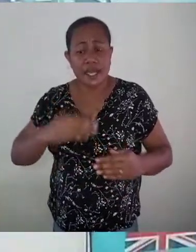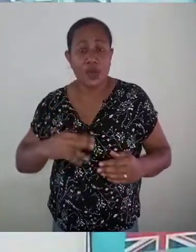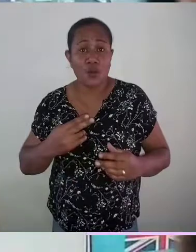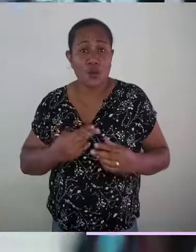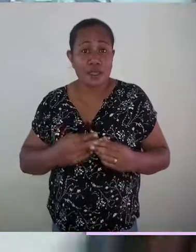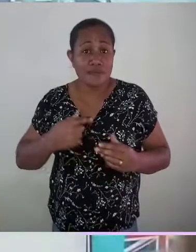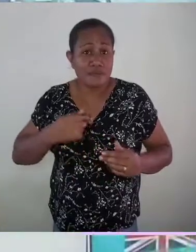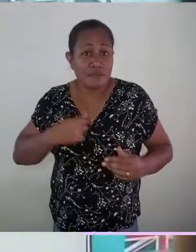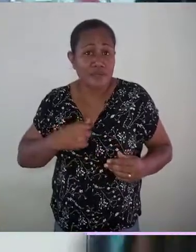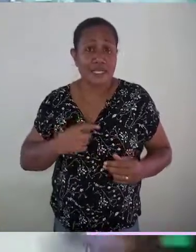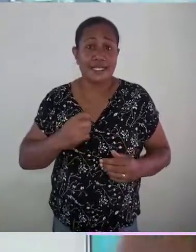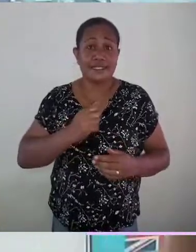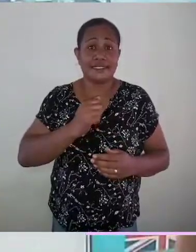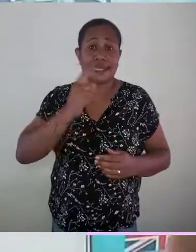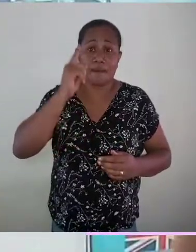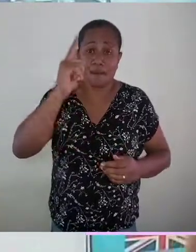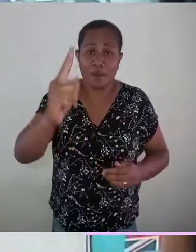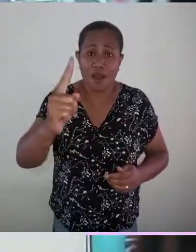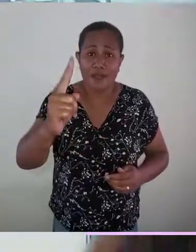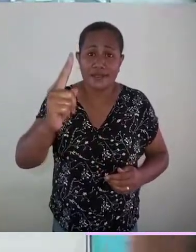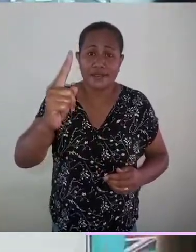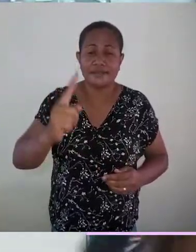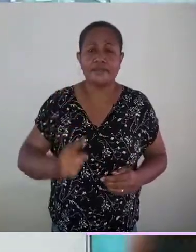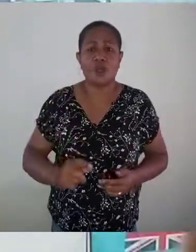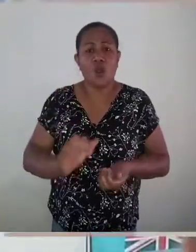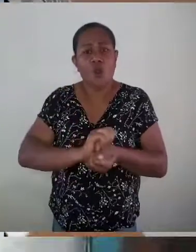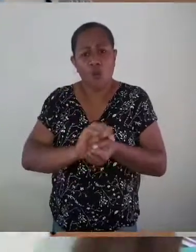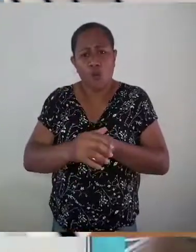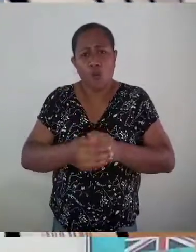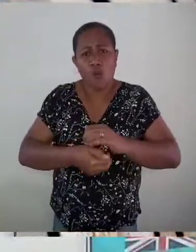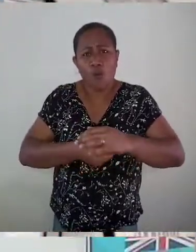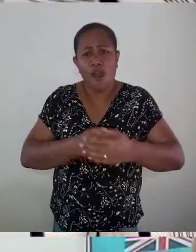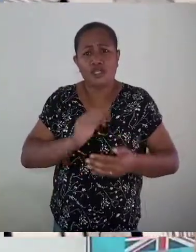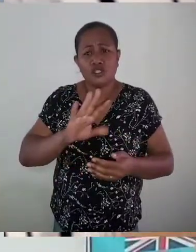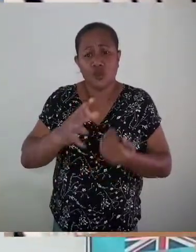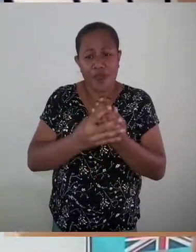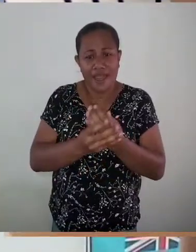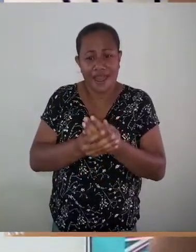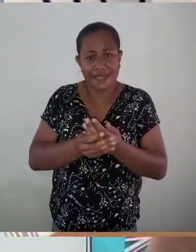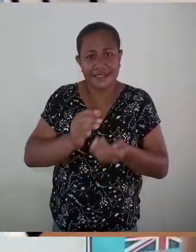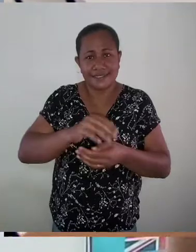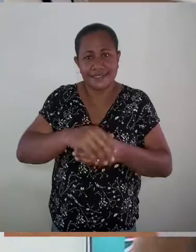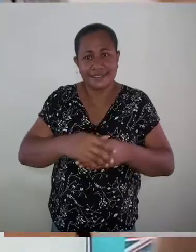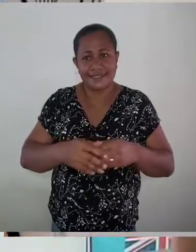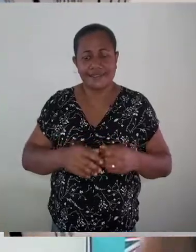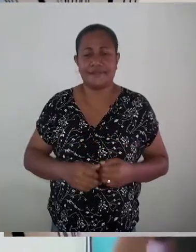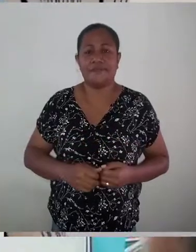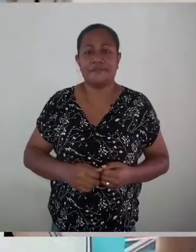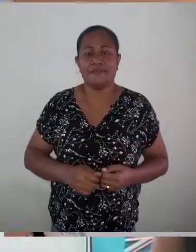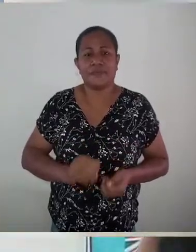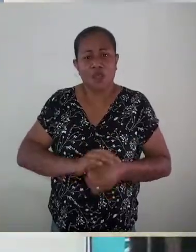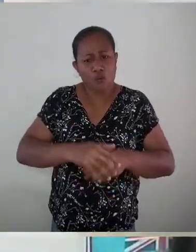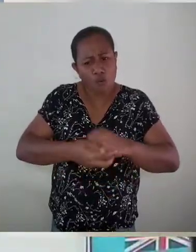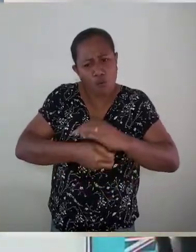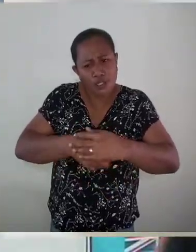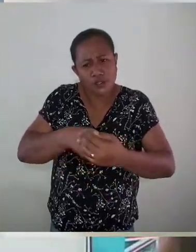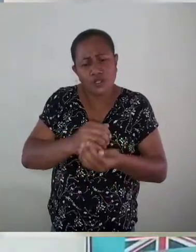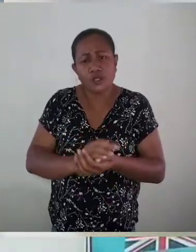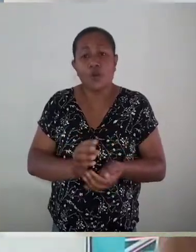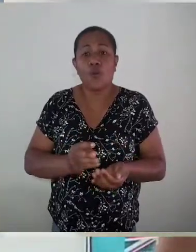Okay, step one. Wash your hands. That's right, wash your hands